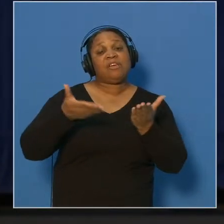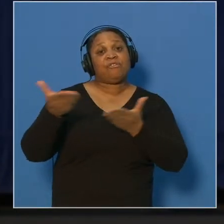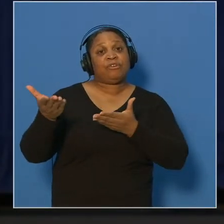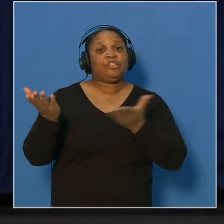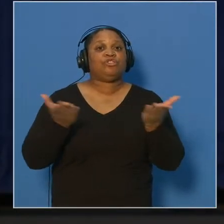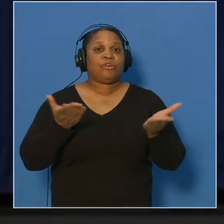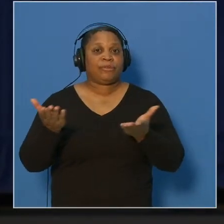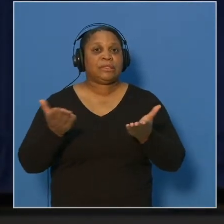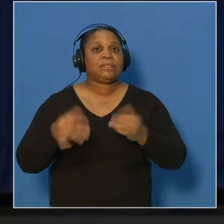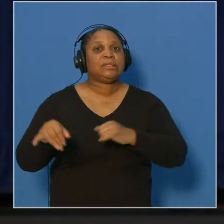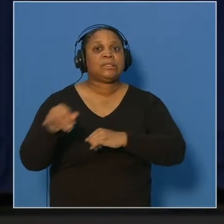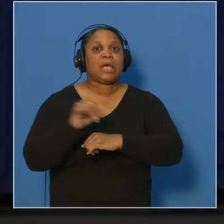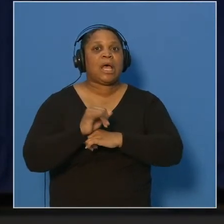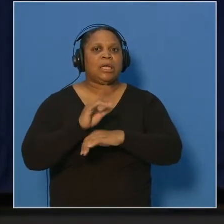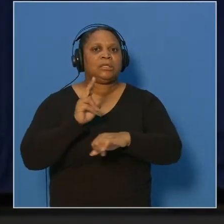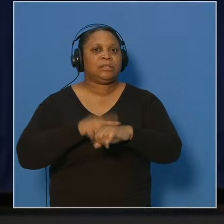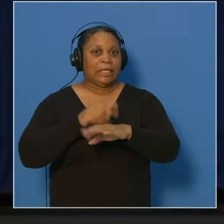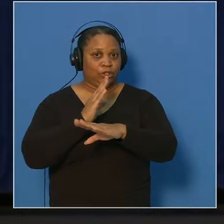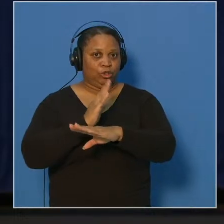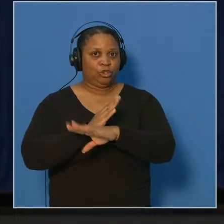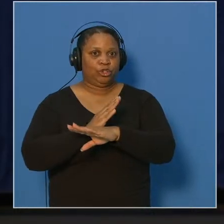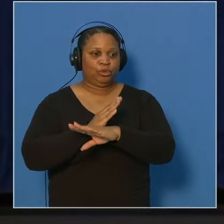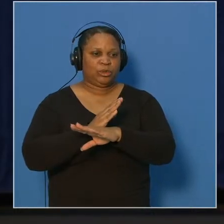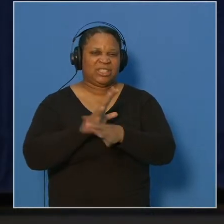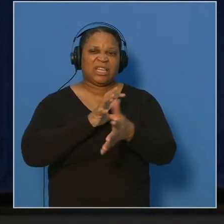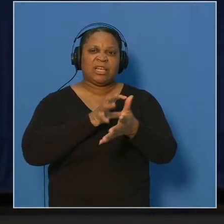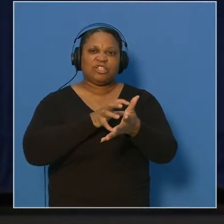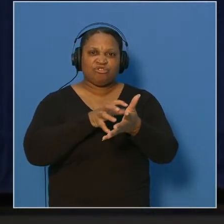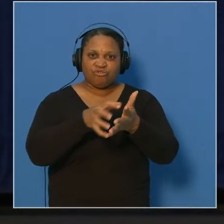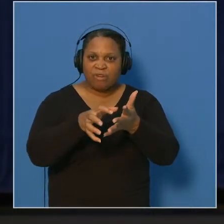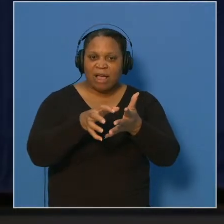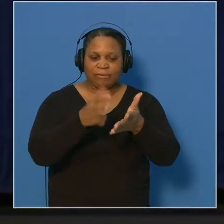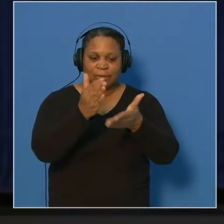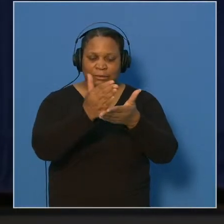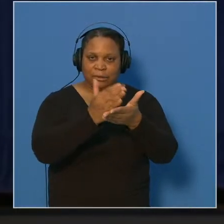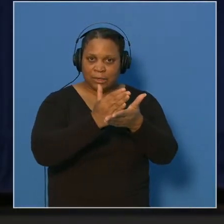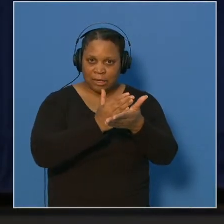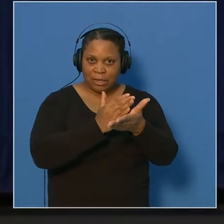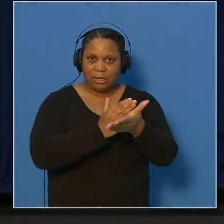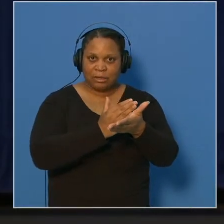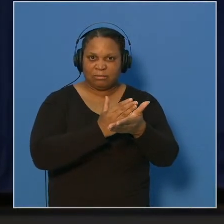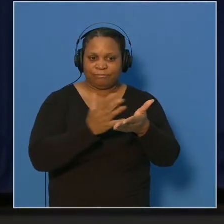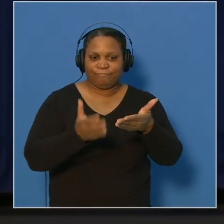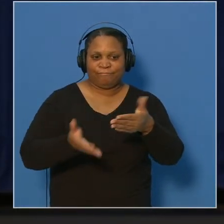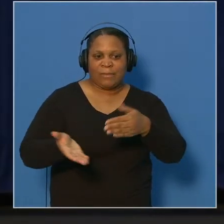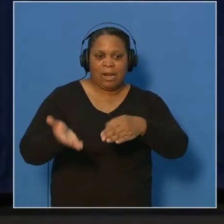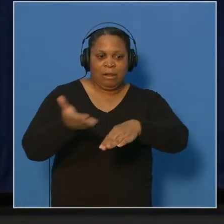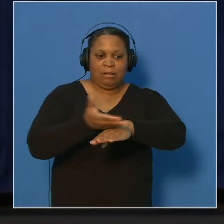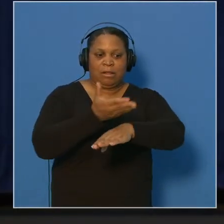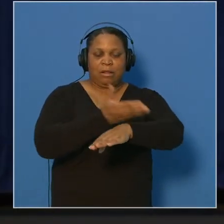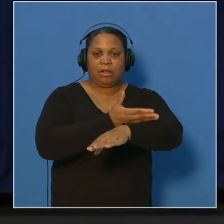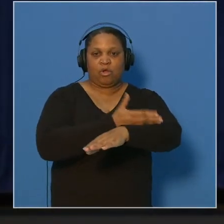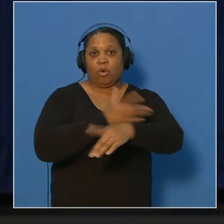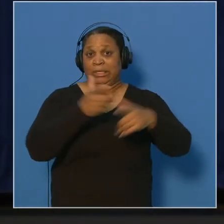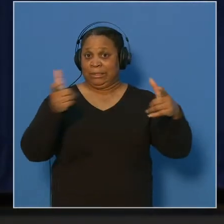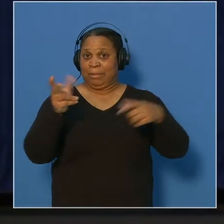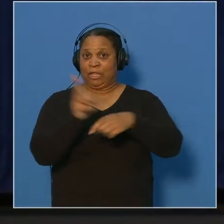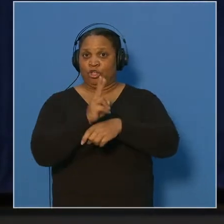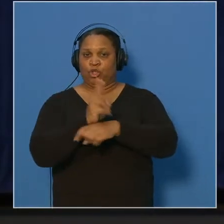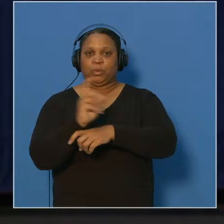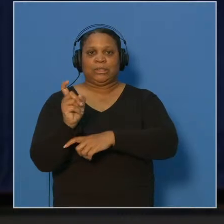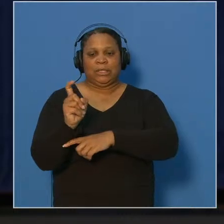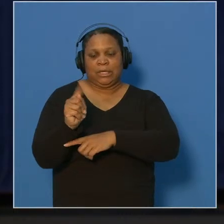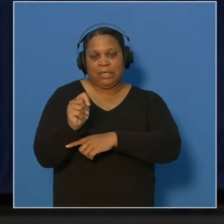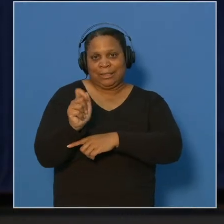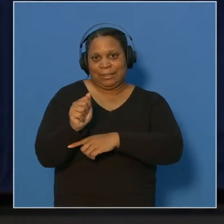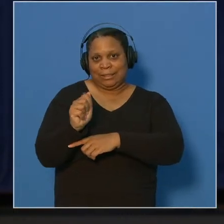island, the Minister of National Security is also drafting up guidelines to enhance the use or expand the use of Bermuda's taxis